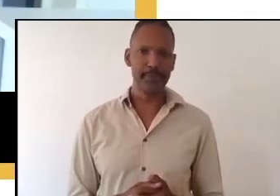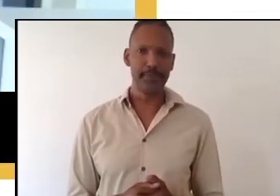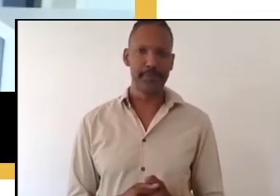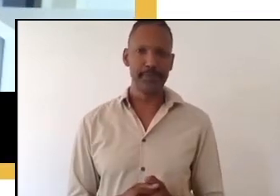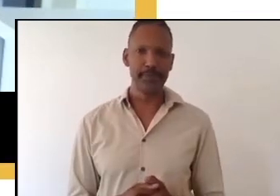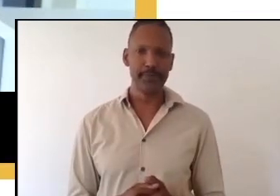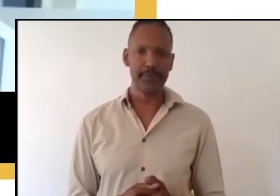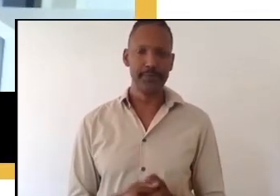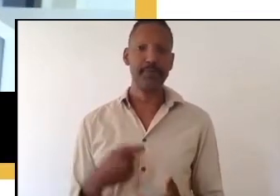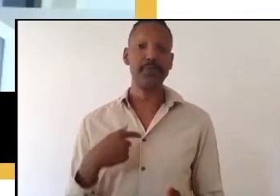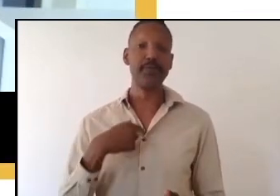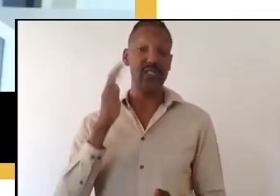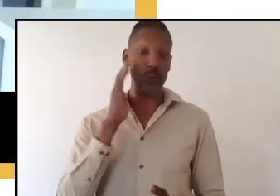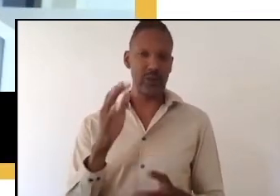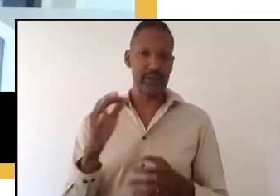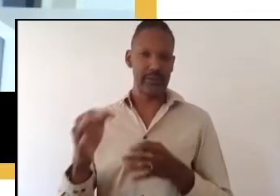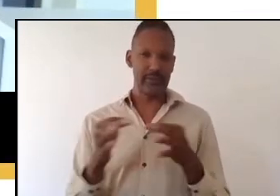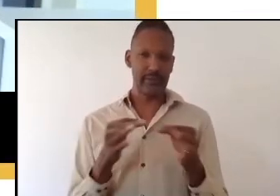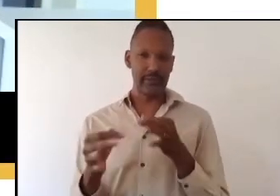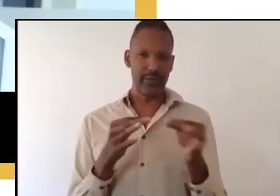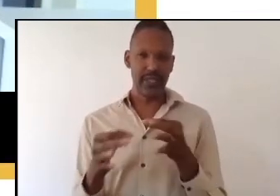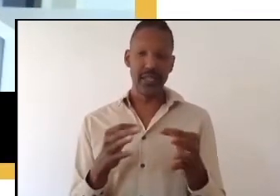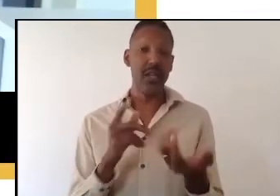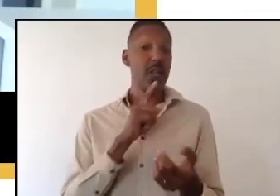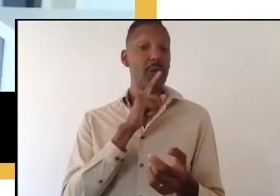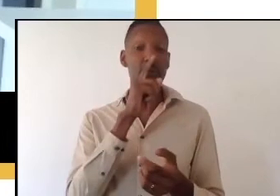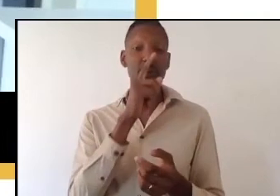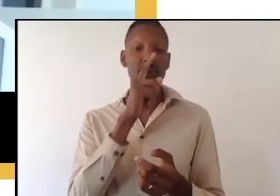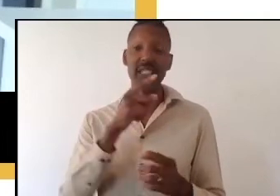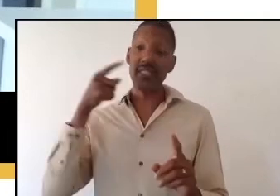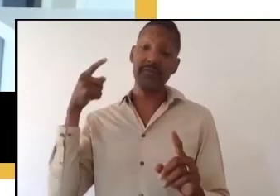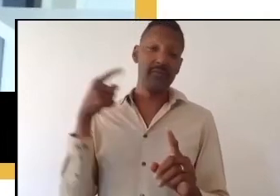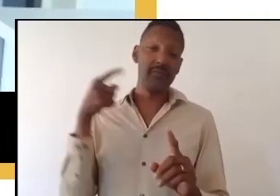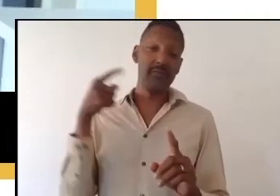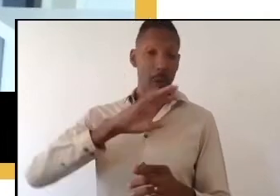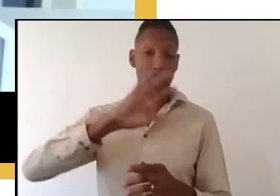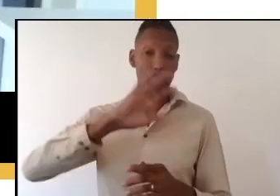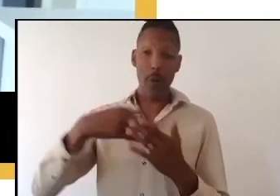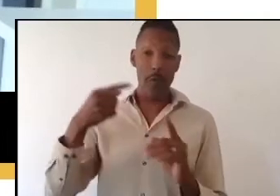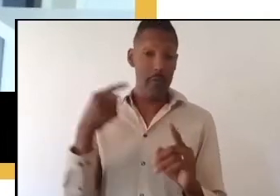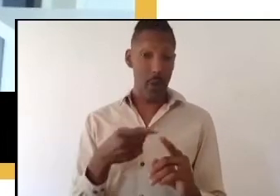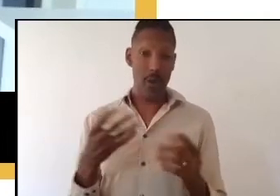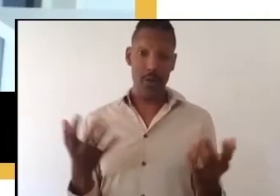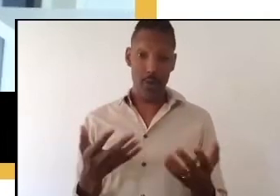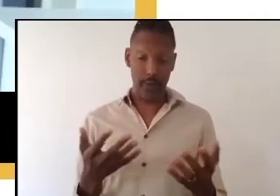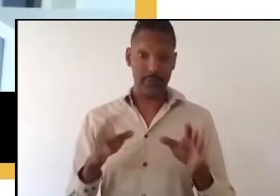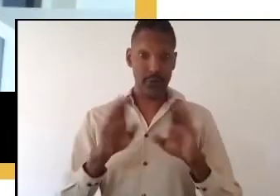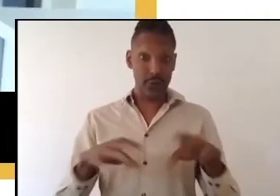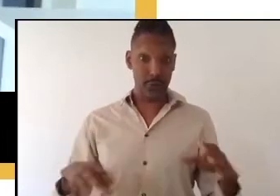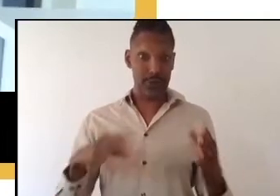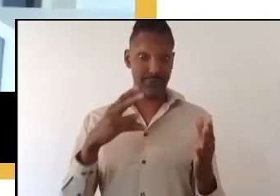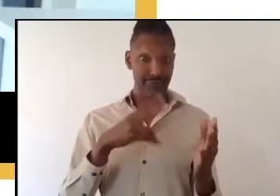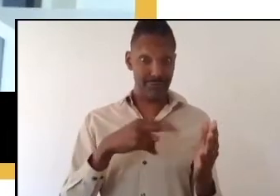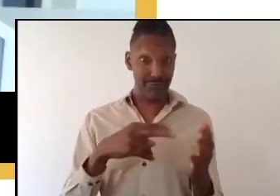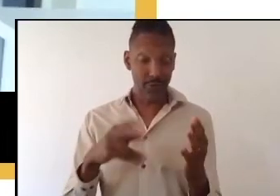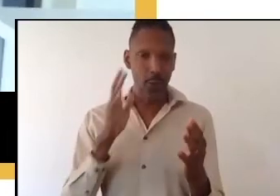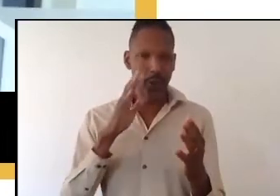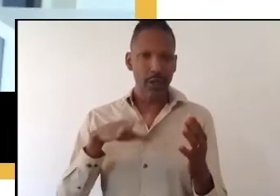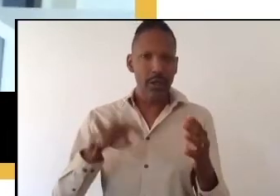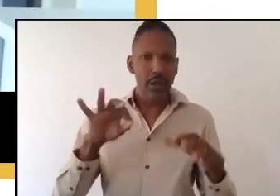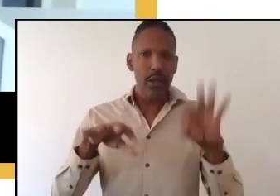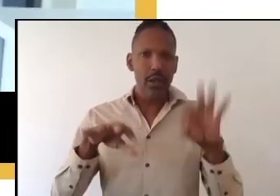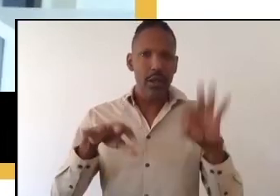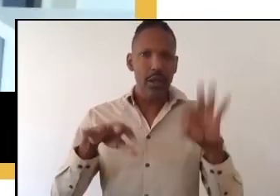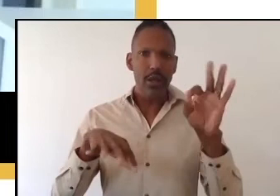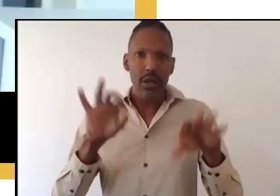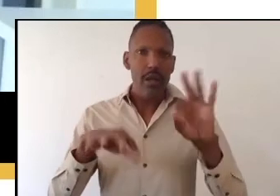I explain that the whole process is to have the child make discoveries, because I have